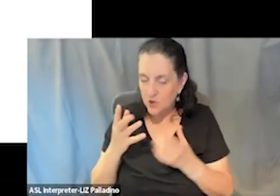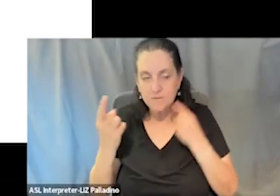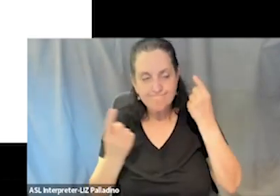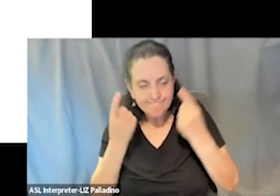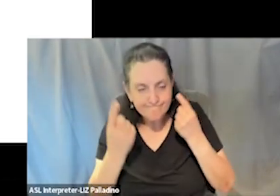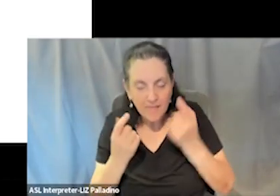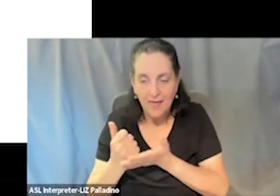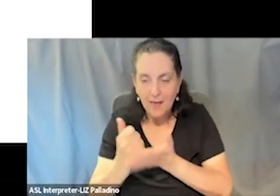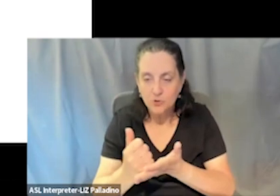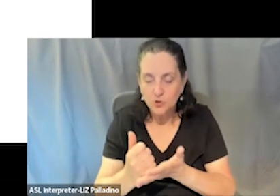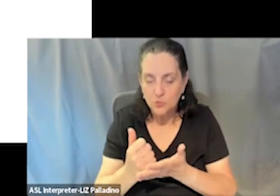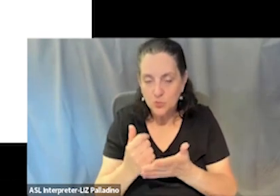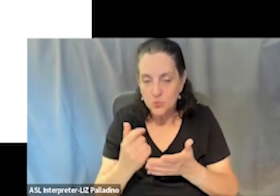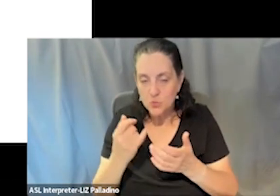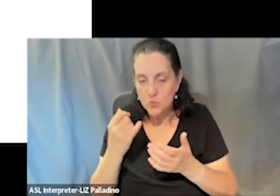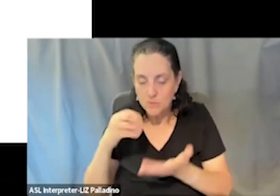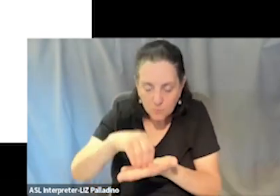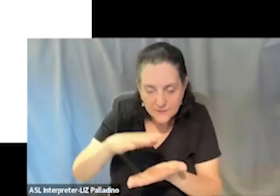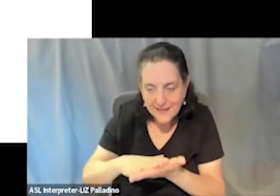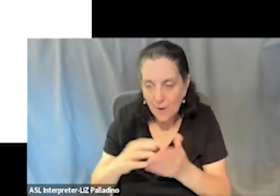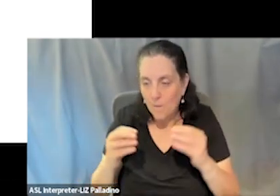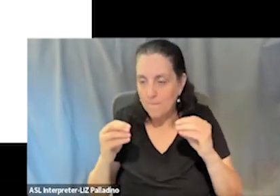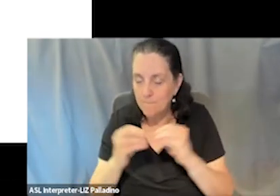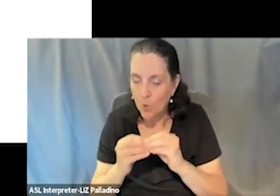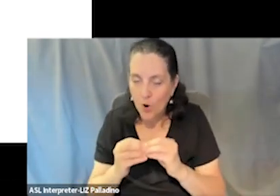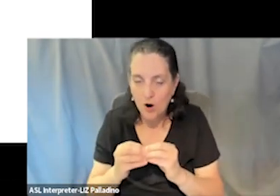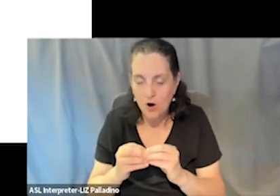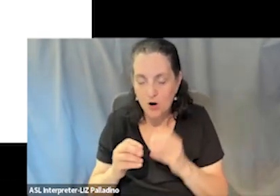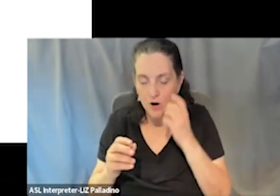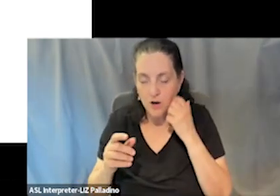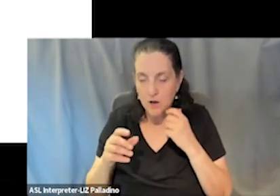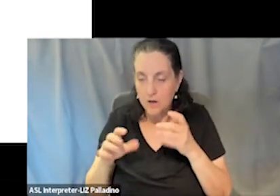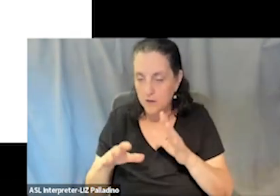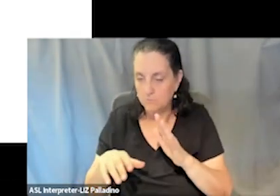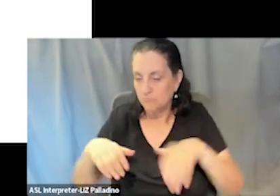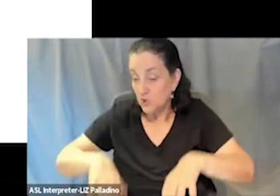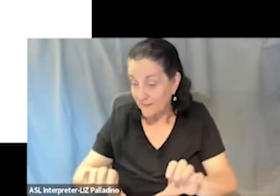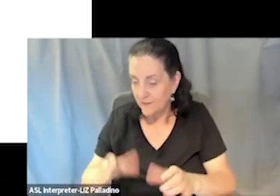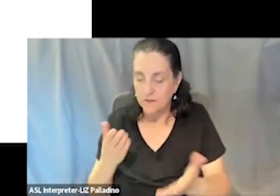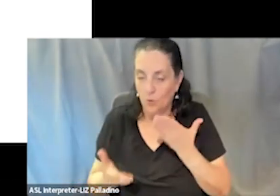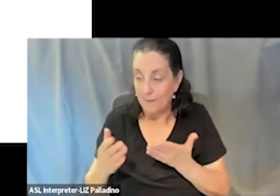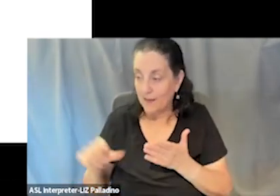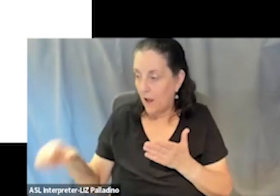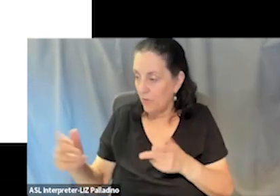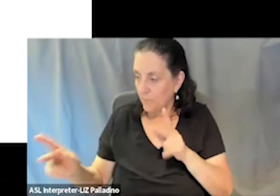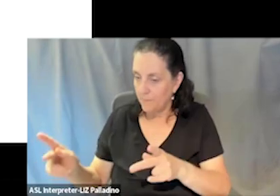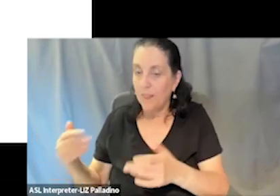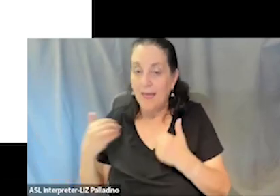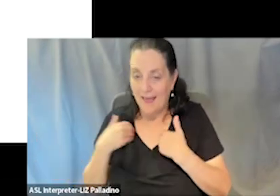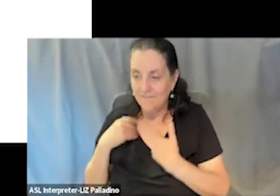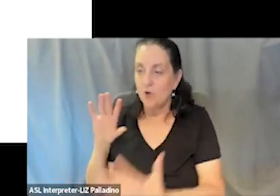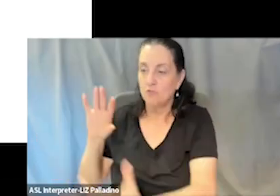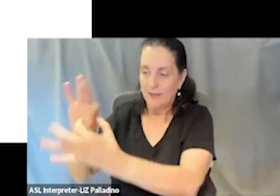advantages of also writing it down and having more than one person hold the relationship helps for leadership transitions and make sure that the